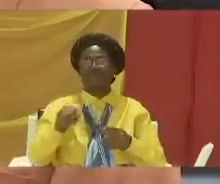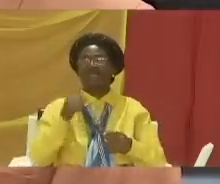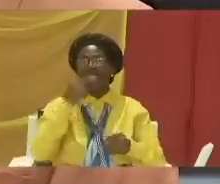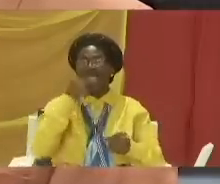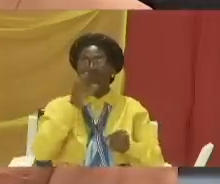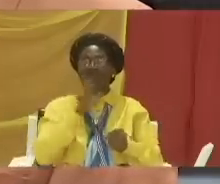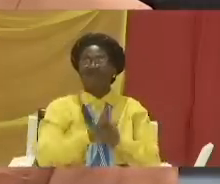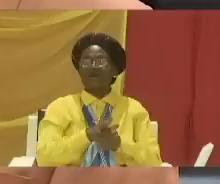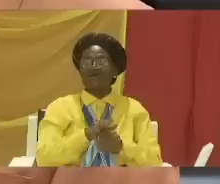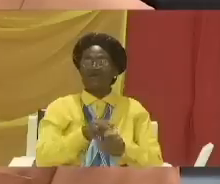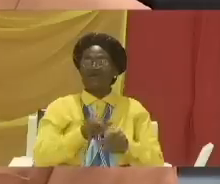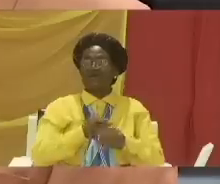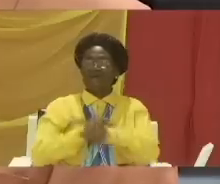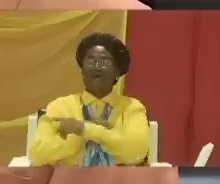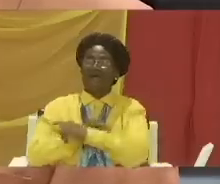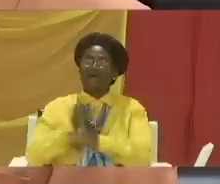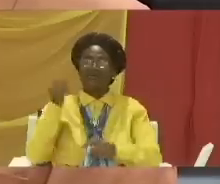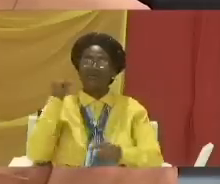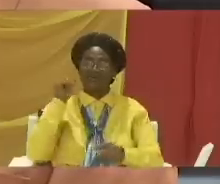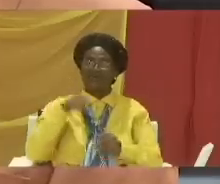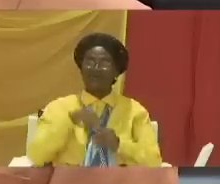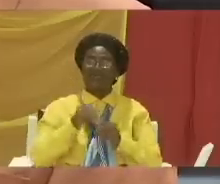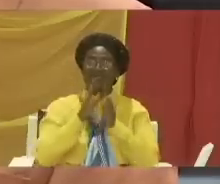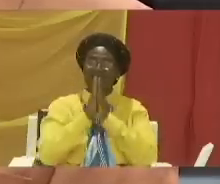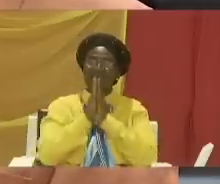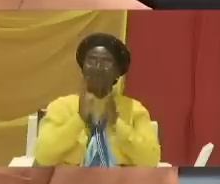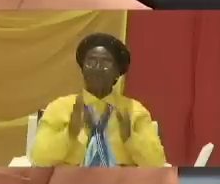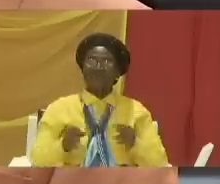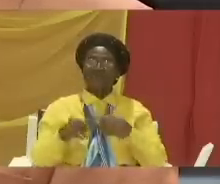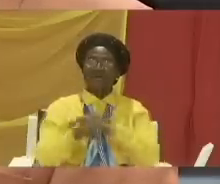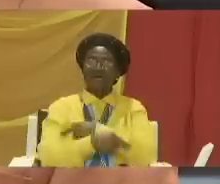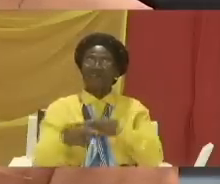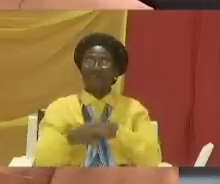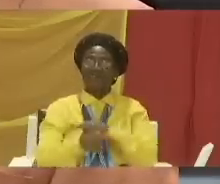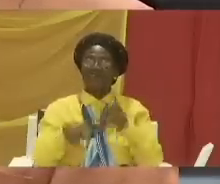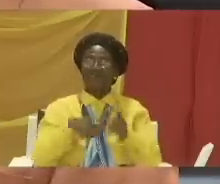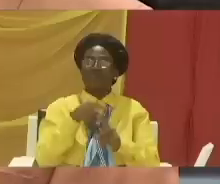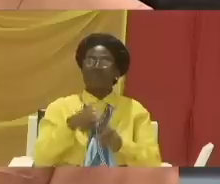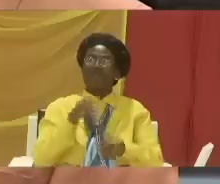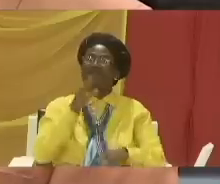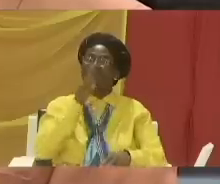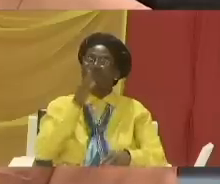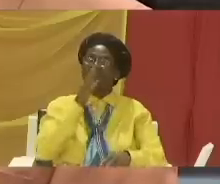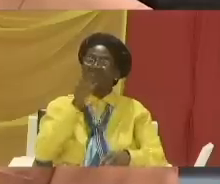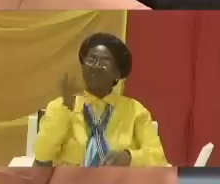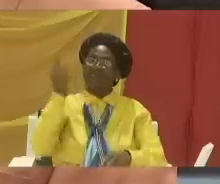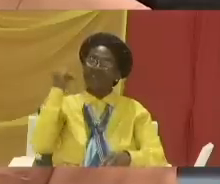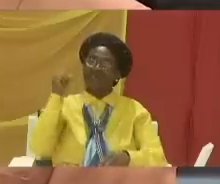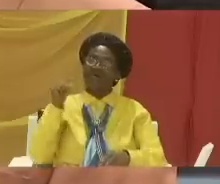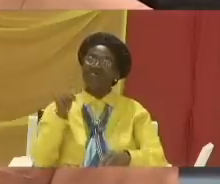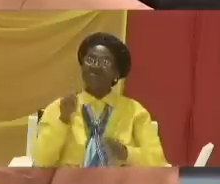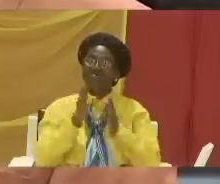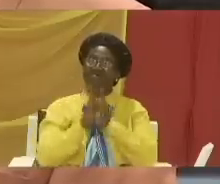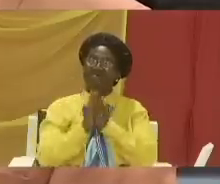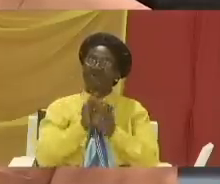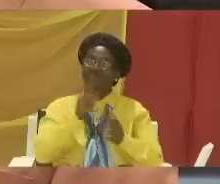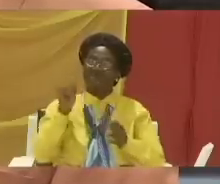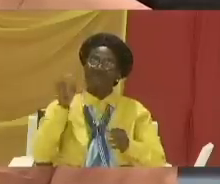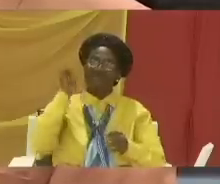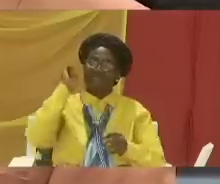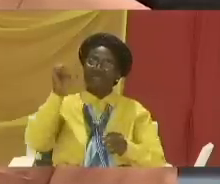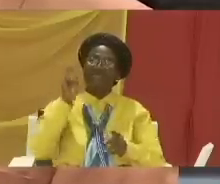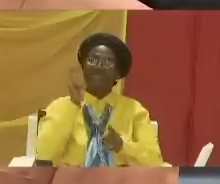I was in the prayer room when mommy was praying, and she kept on hammering something